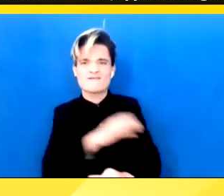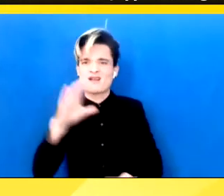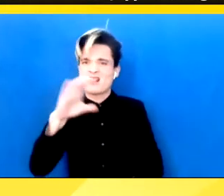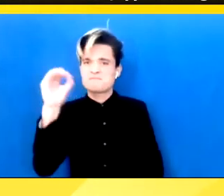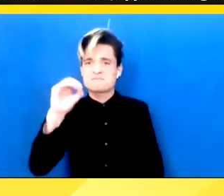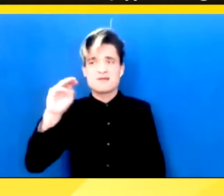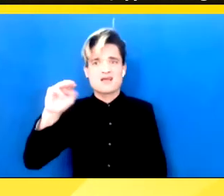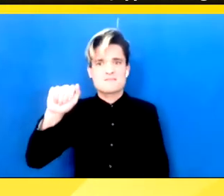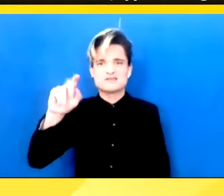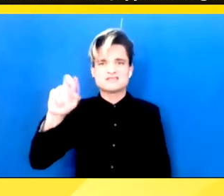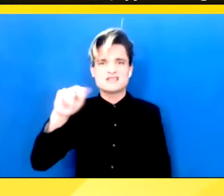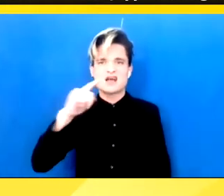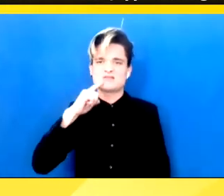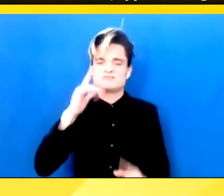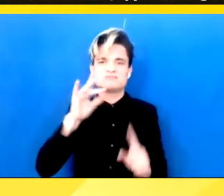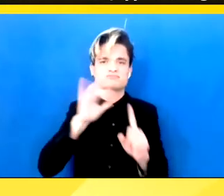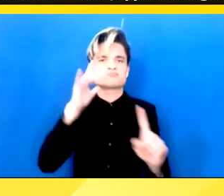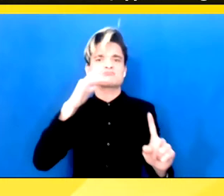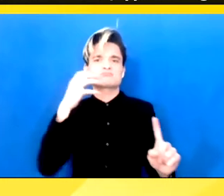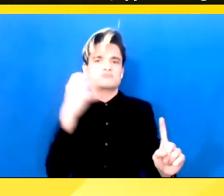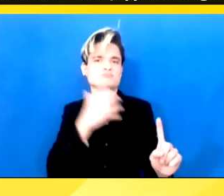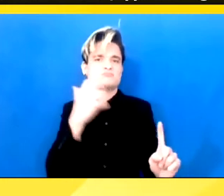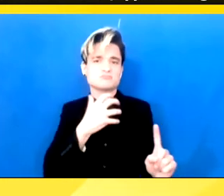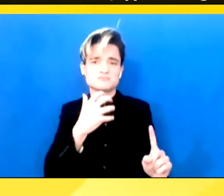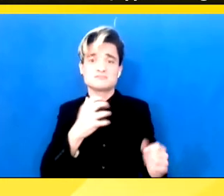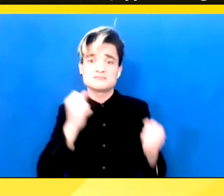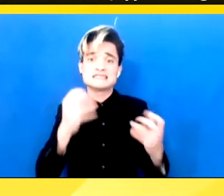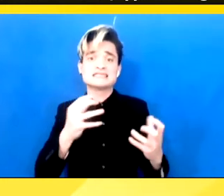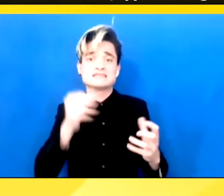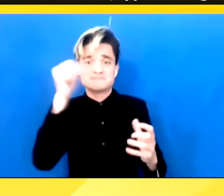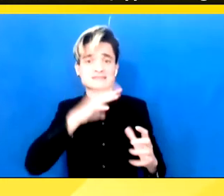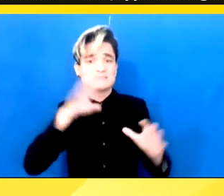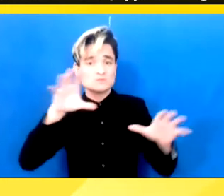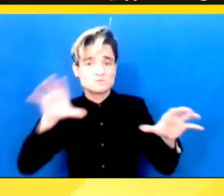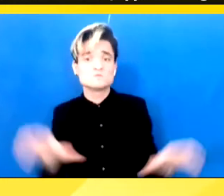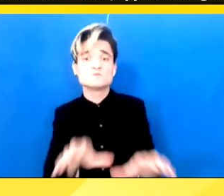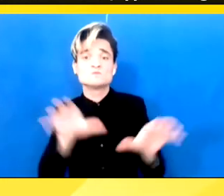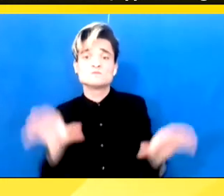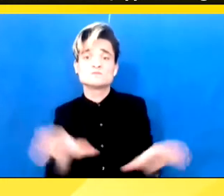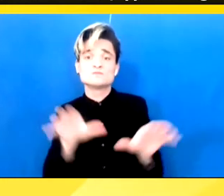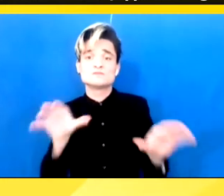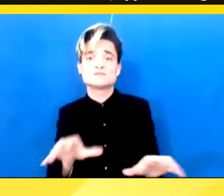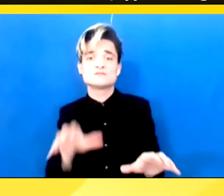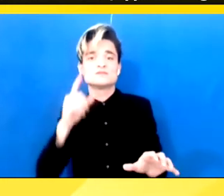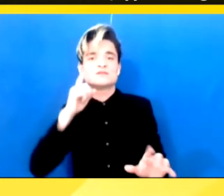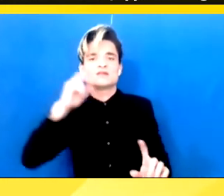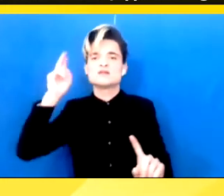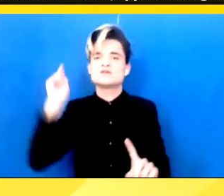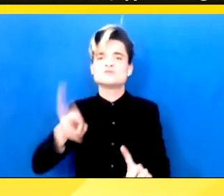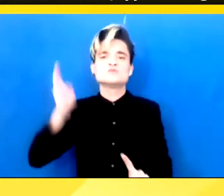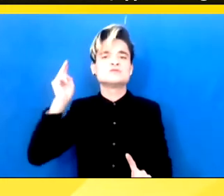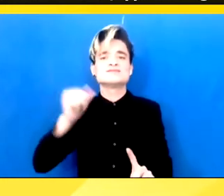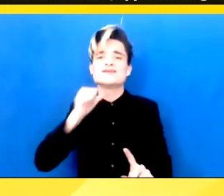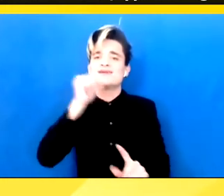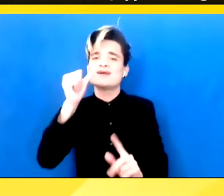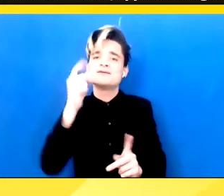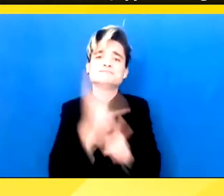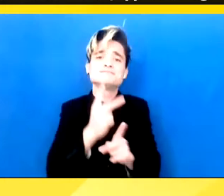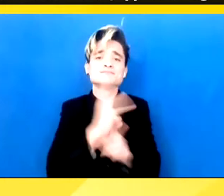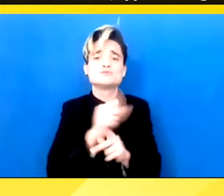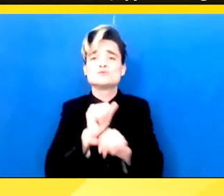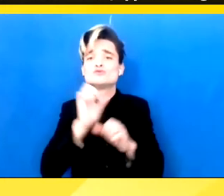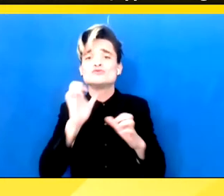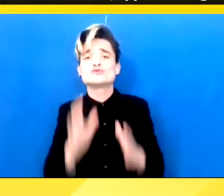state that has a history of siding with corporations over working people. Know this, all of